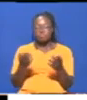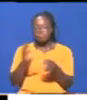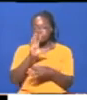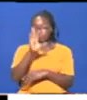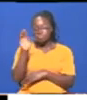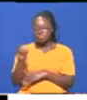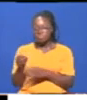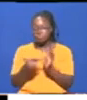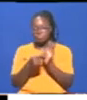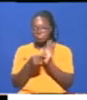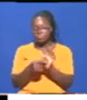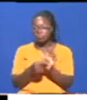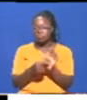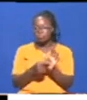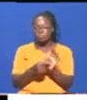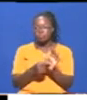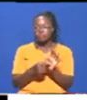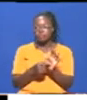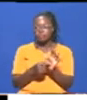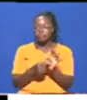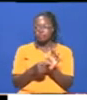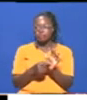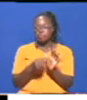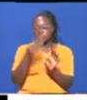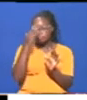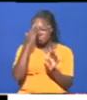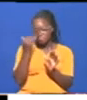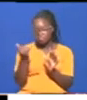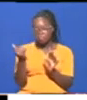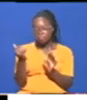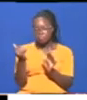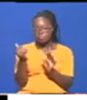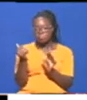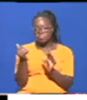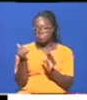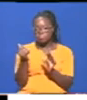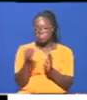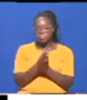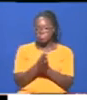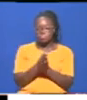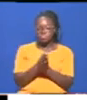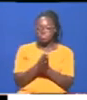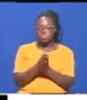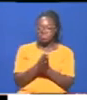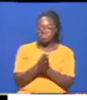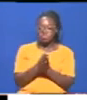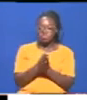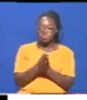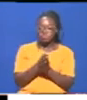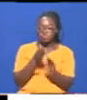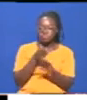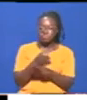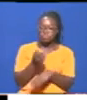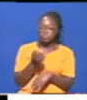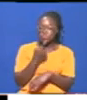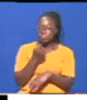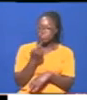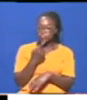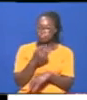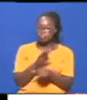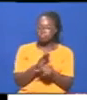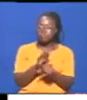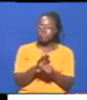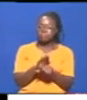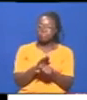that because of the porous border, you know, a lot of these fake medicine are, and